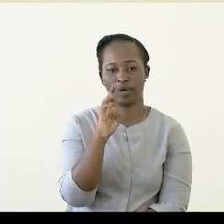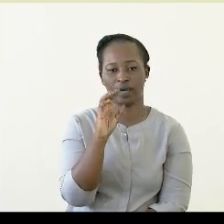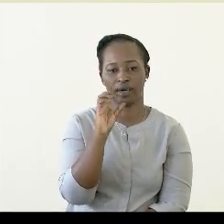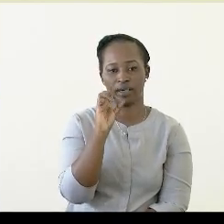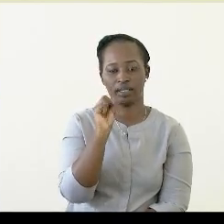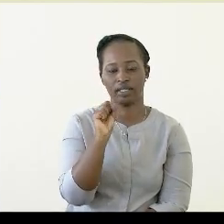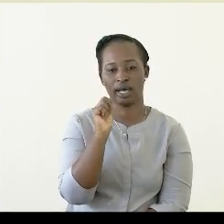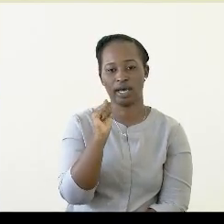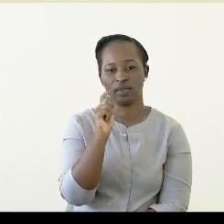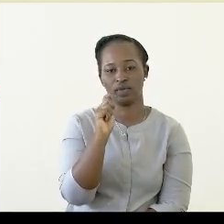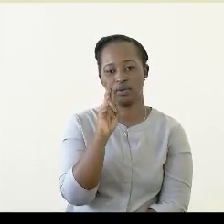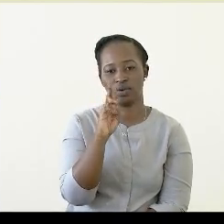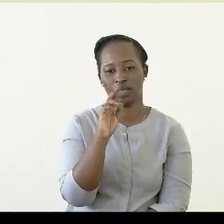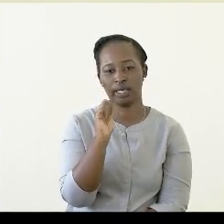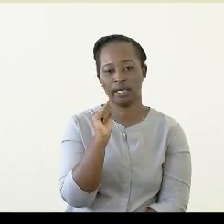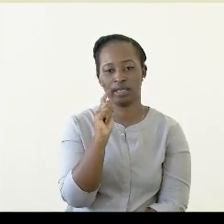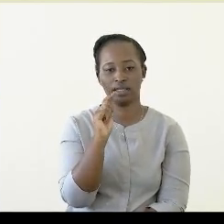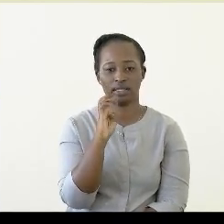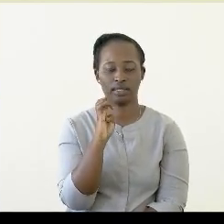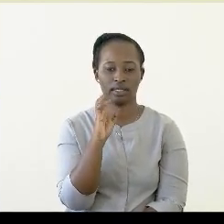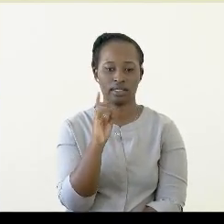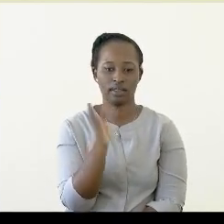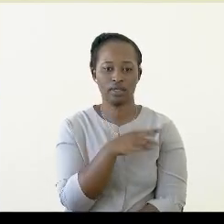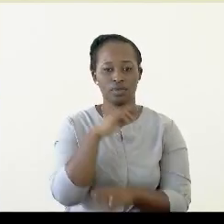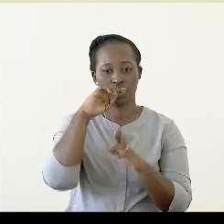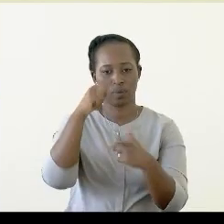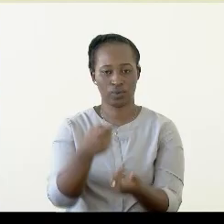prepare a supersaturated solution?